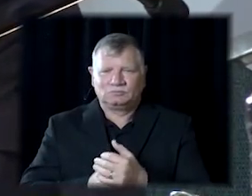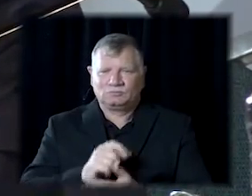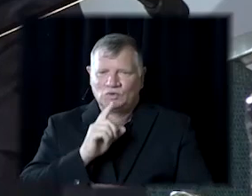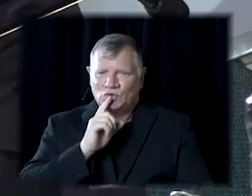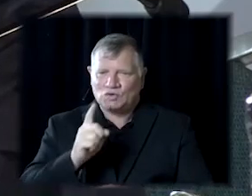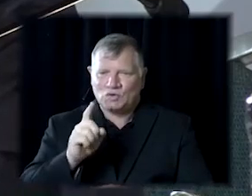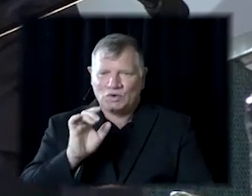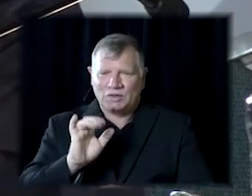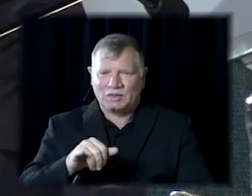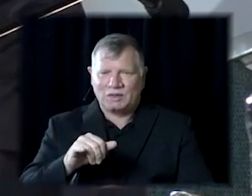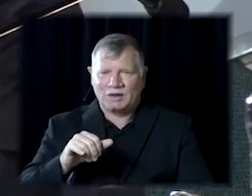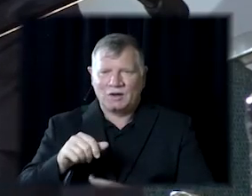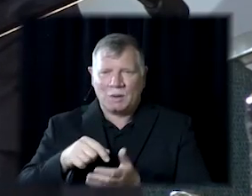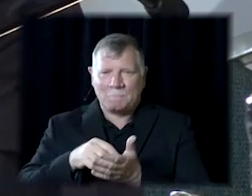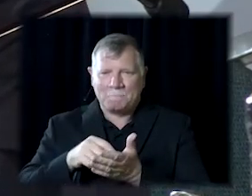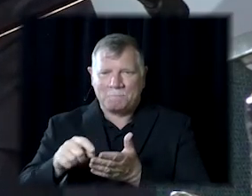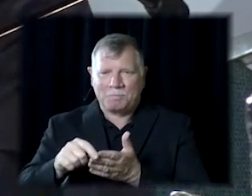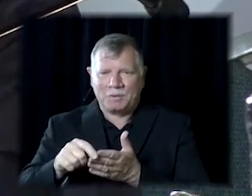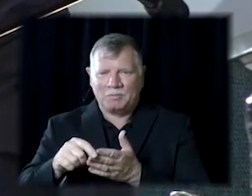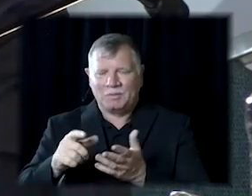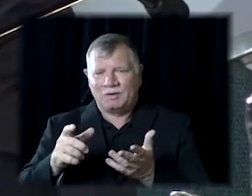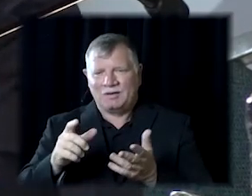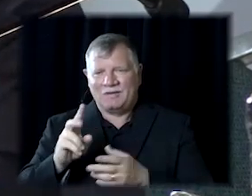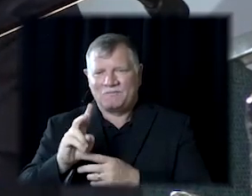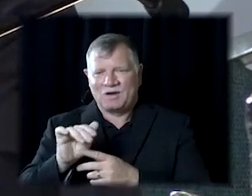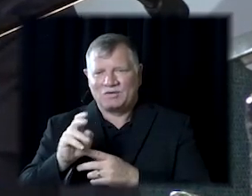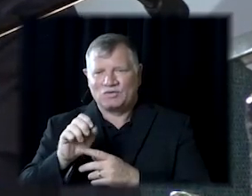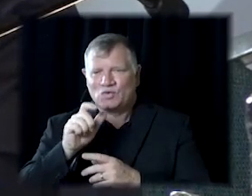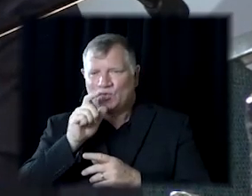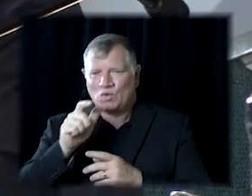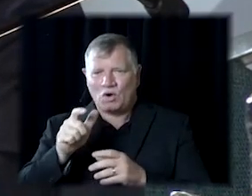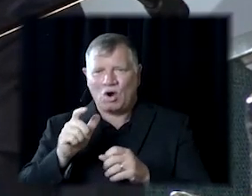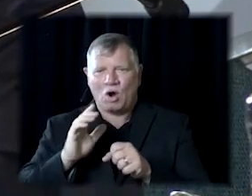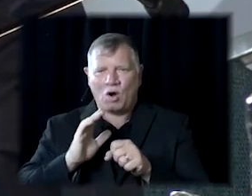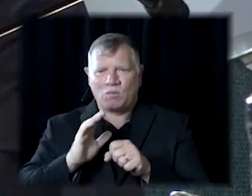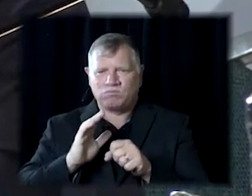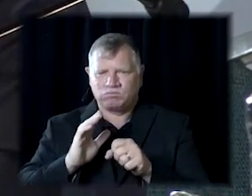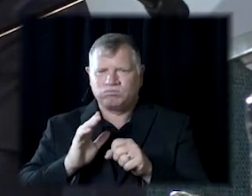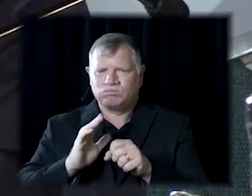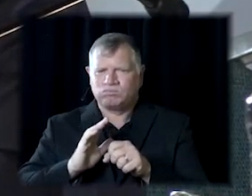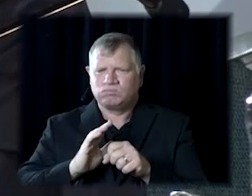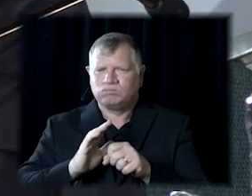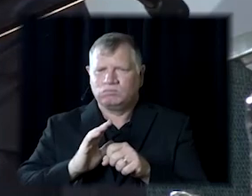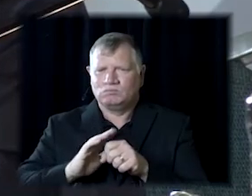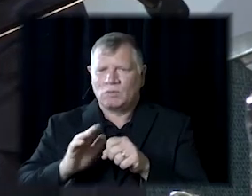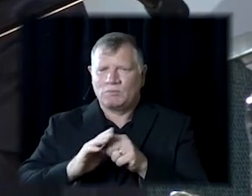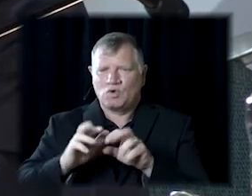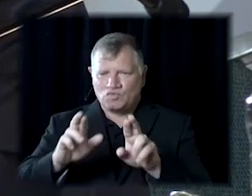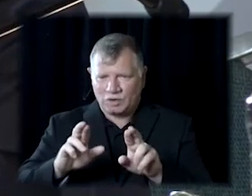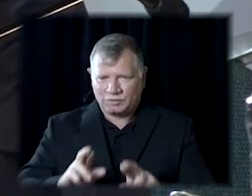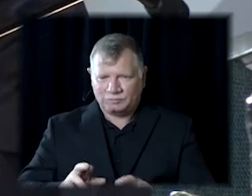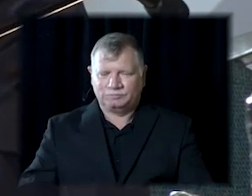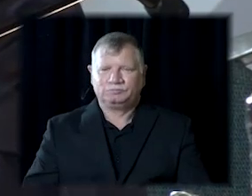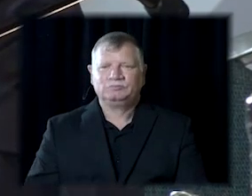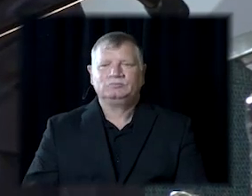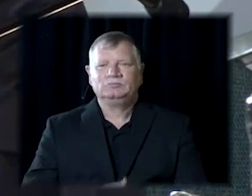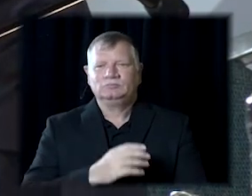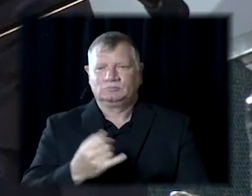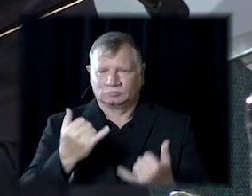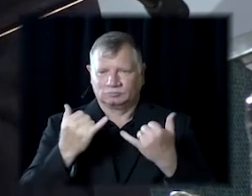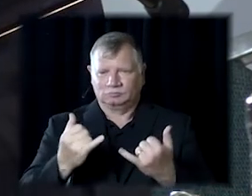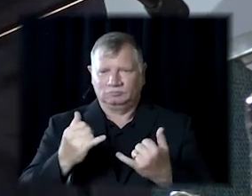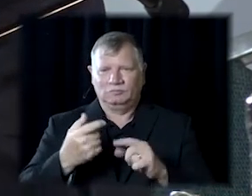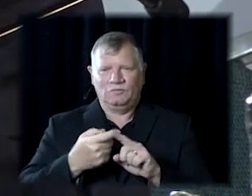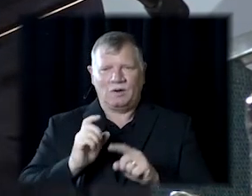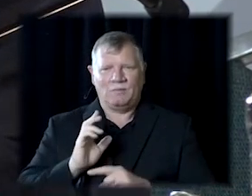ensure that they're paying vendors who are properly registered. So that's where we are now. And I think from the